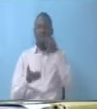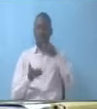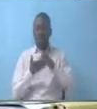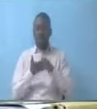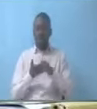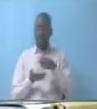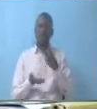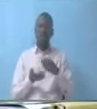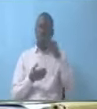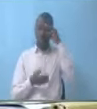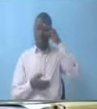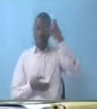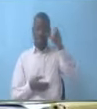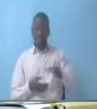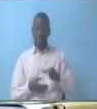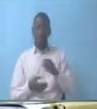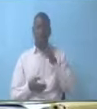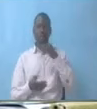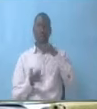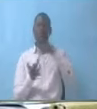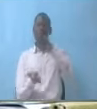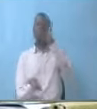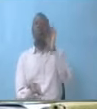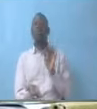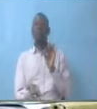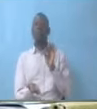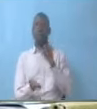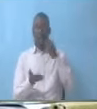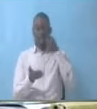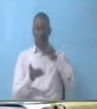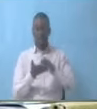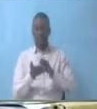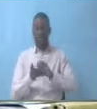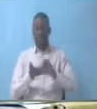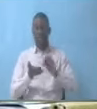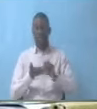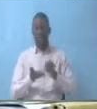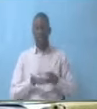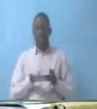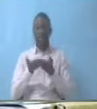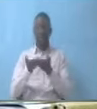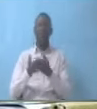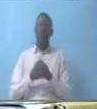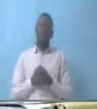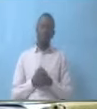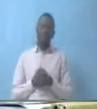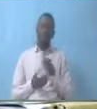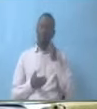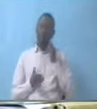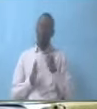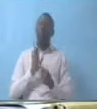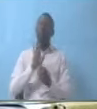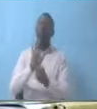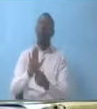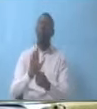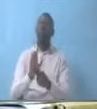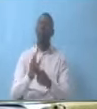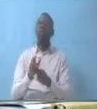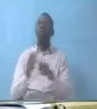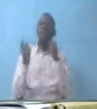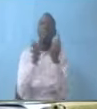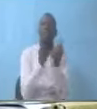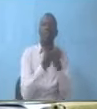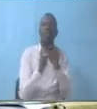appointed. Ndax dañ ko toftoon ci ay lettre ci anam yi nga xam ne ni ministre yi ñu ngi leen ay noonu lañ leen fale. To declare their assets. Pour nag